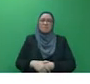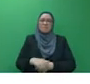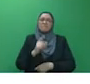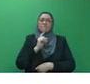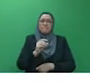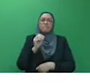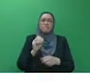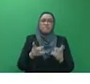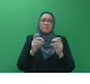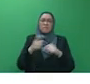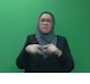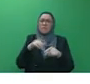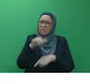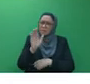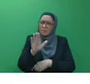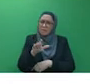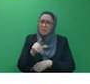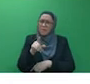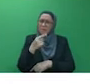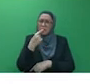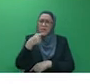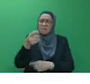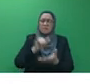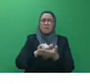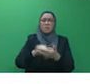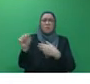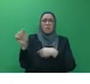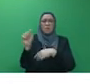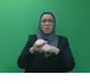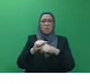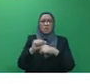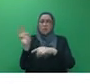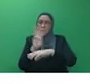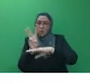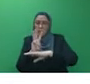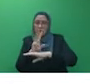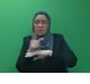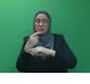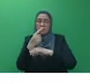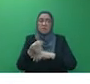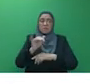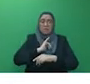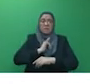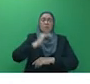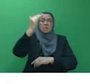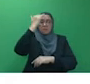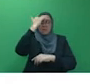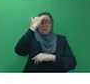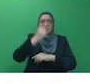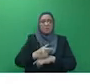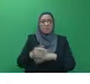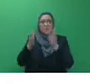yeah yeah okay yeah you know you know douglas uh it reminds you mentioned cinema just now because there is uh